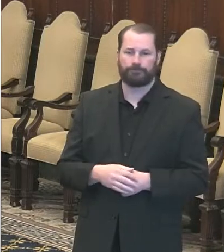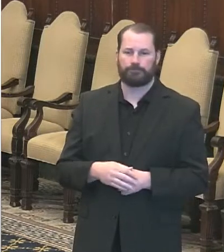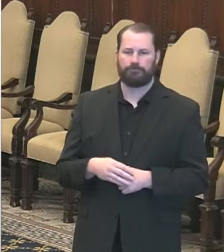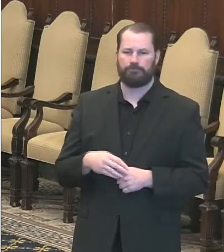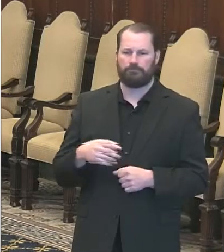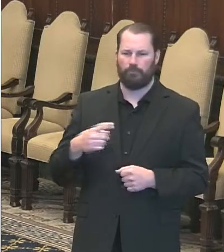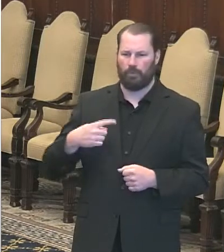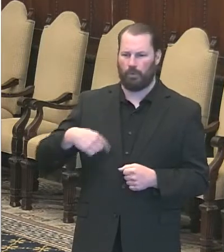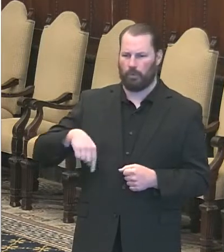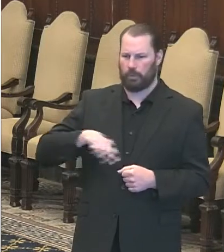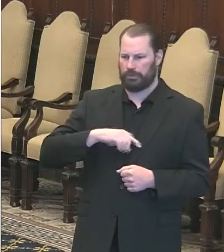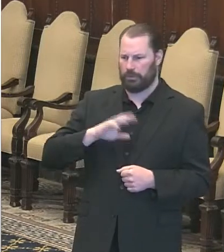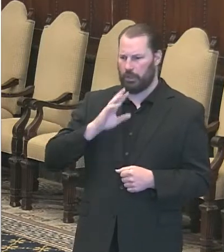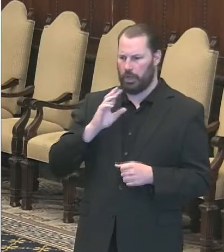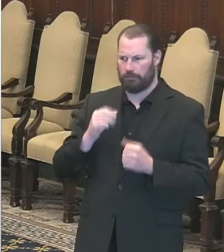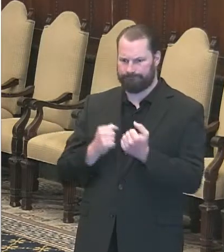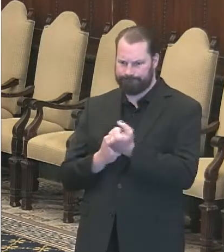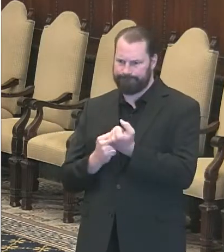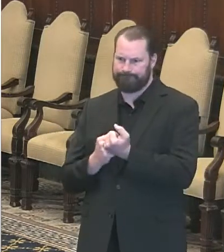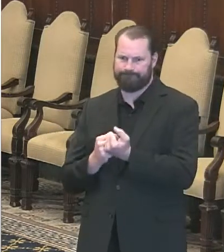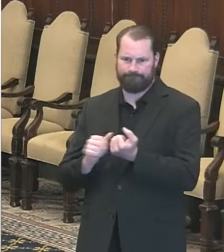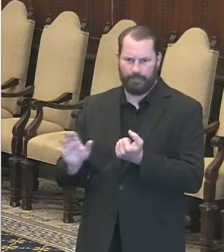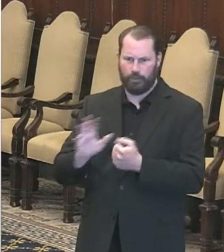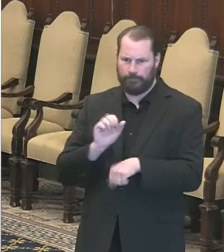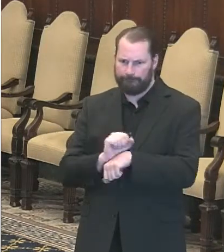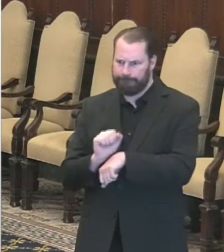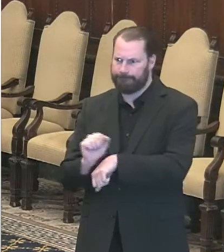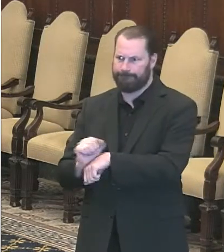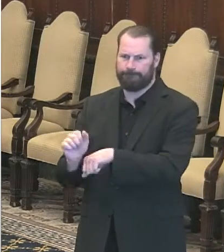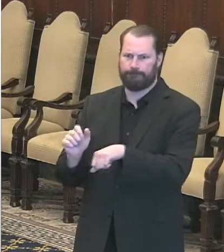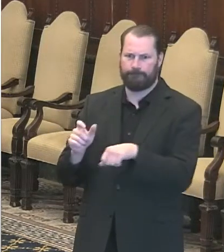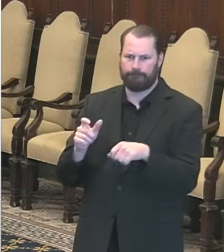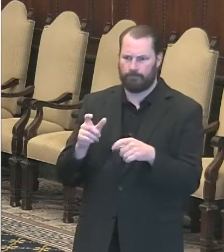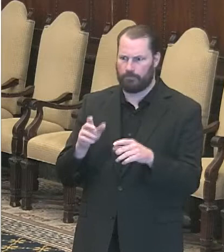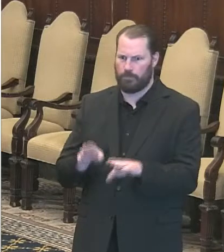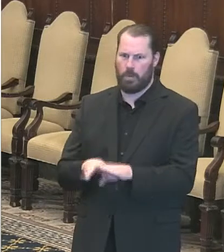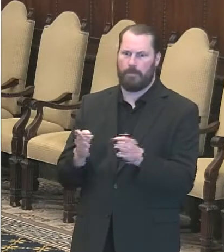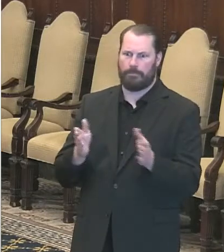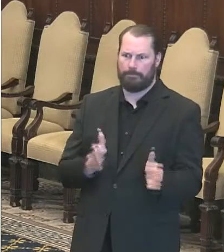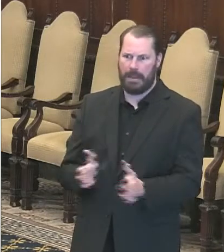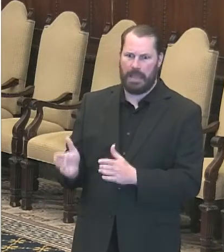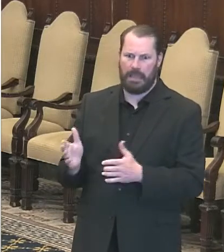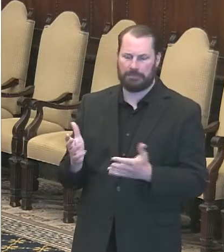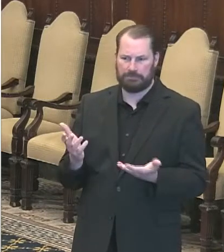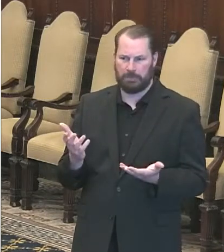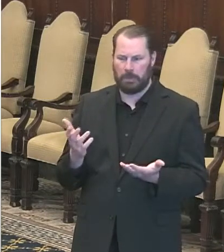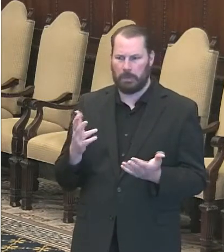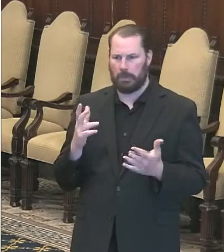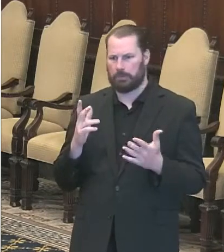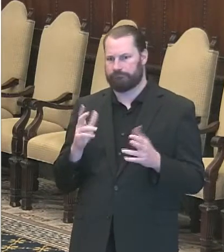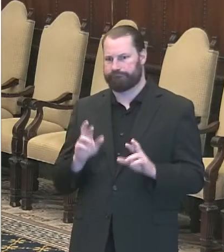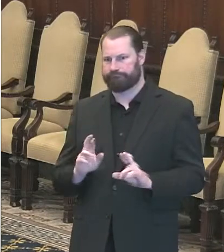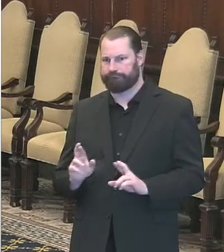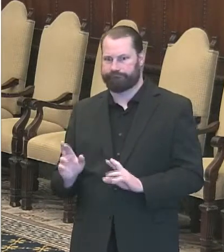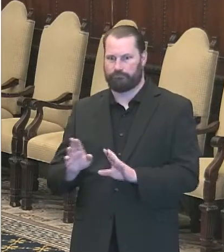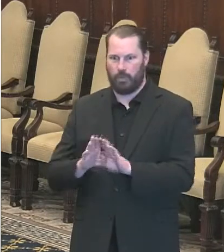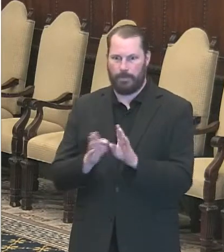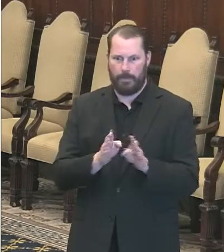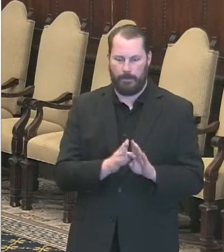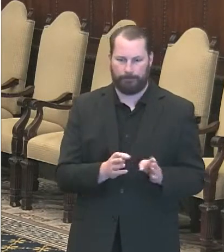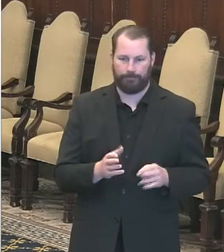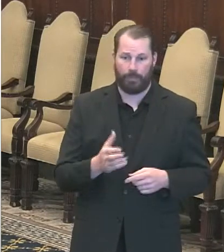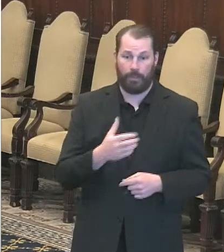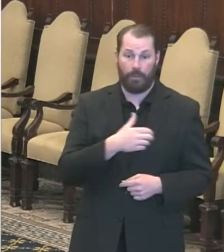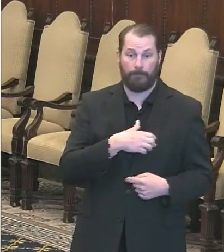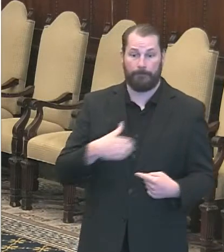efforts to plan in the event they reopen in September. But the issue will be driven by the numbers.